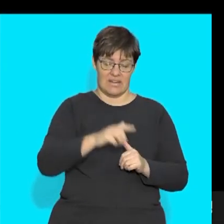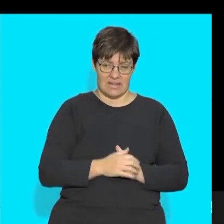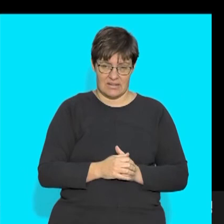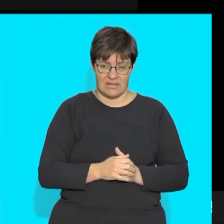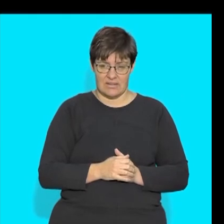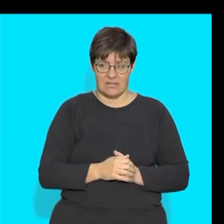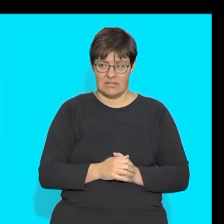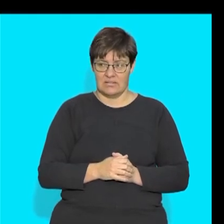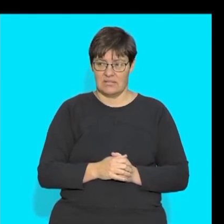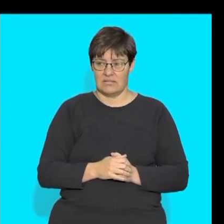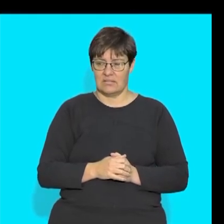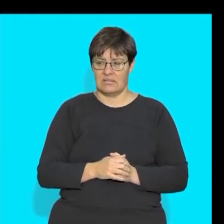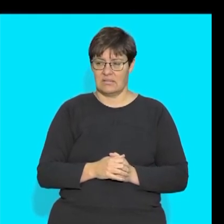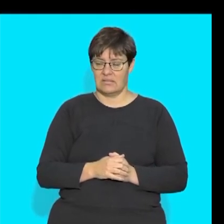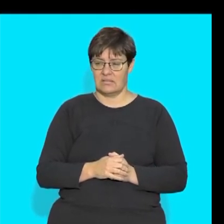67.